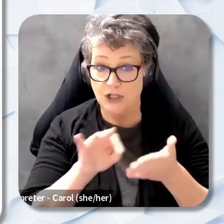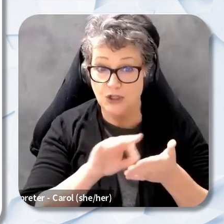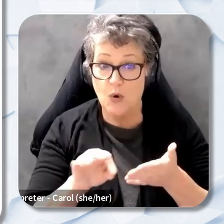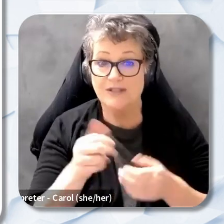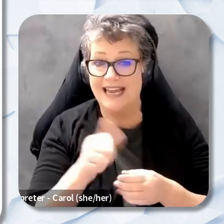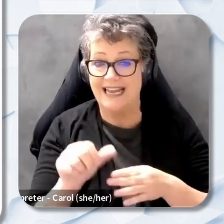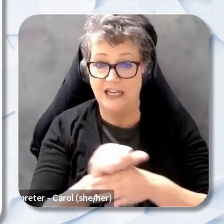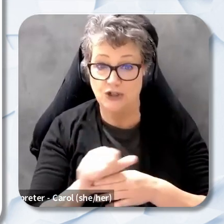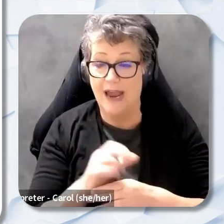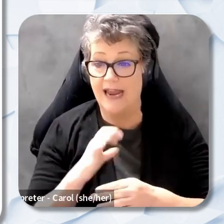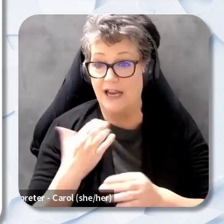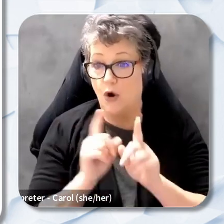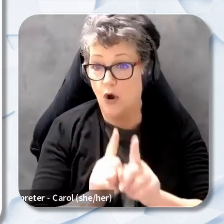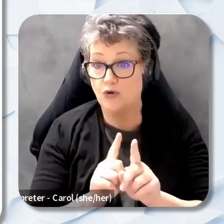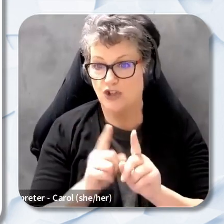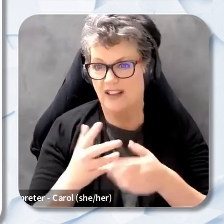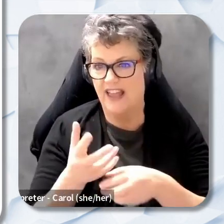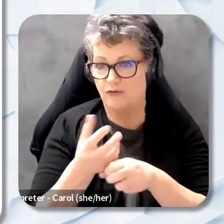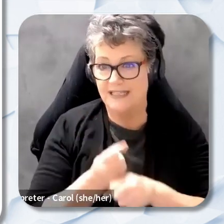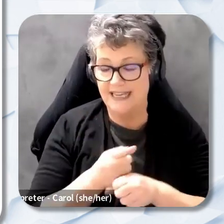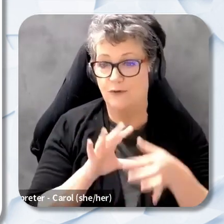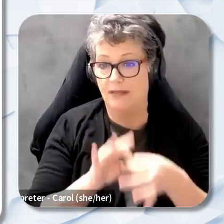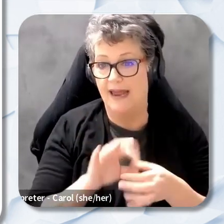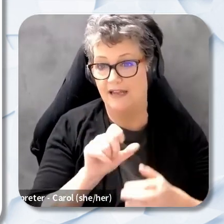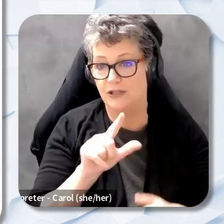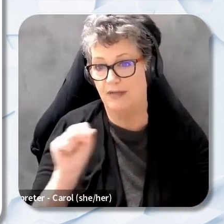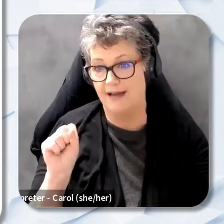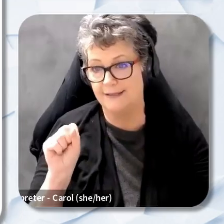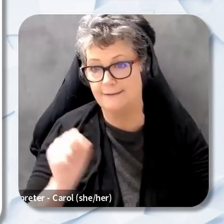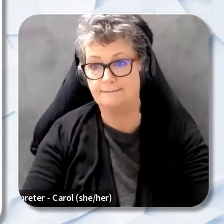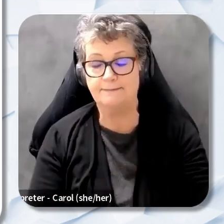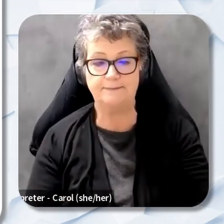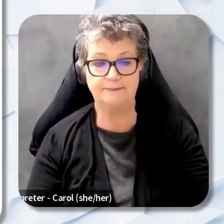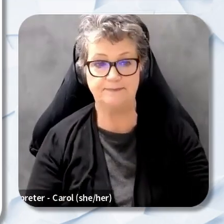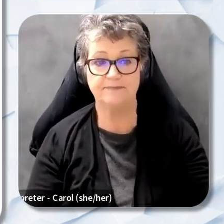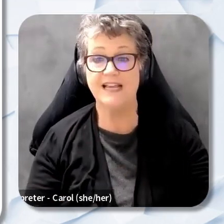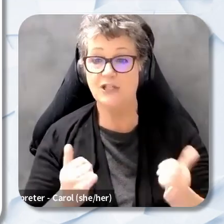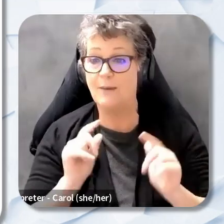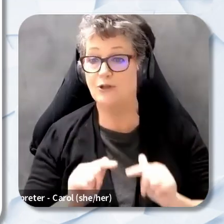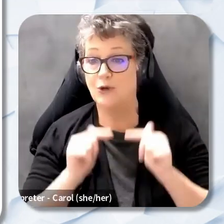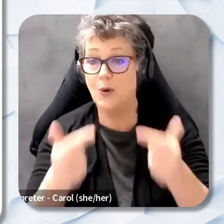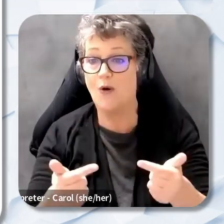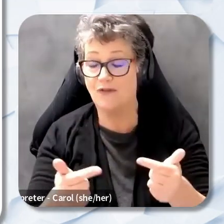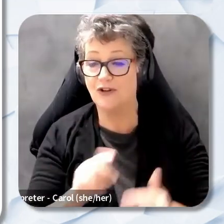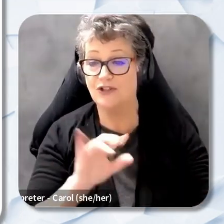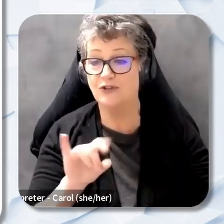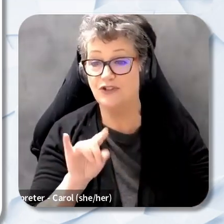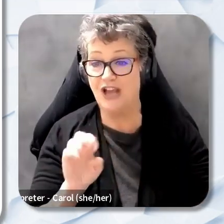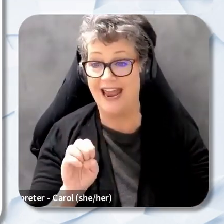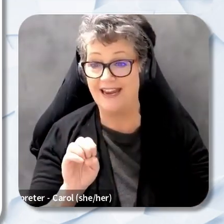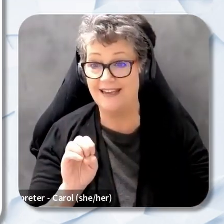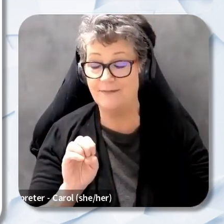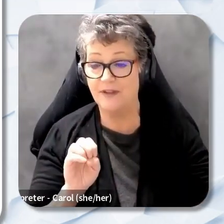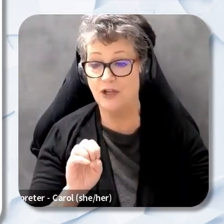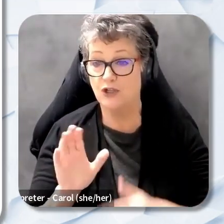any training or coaching received related to class. Now I'm going to turn it over to Jade